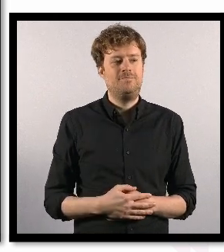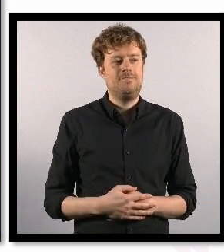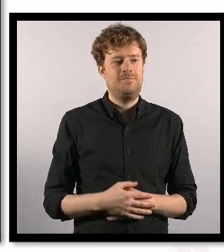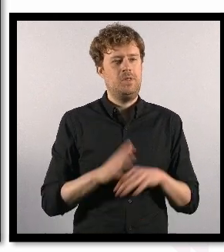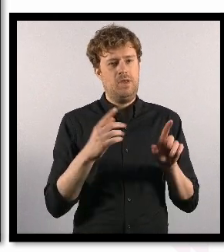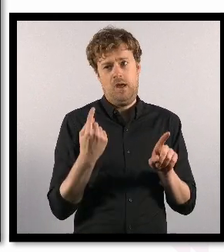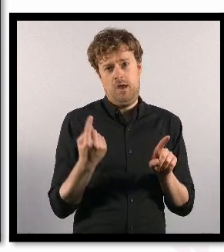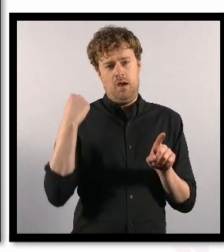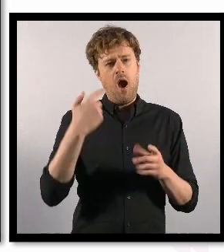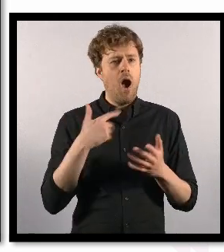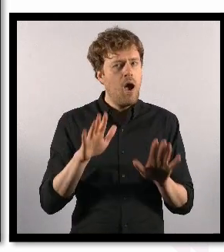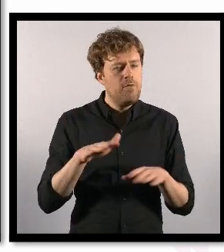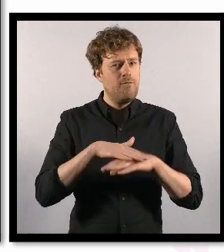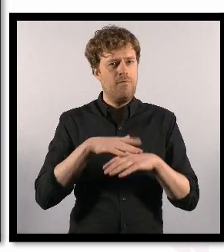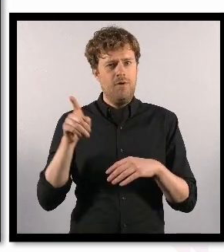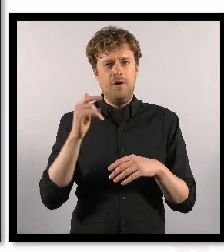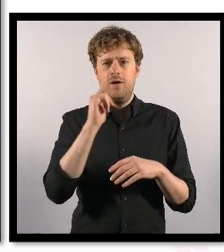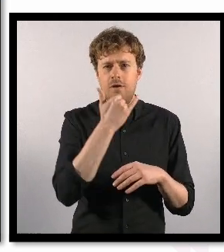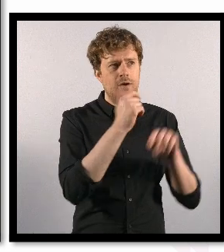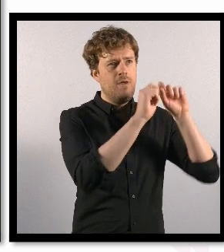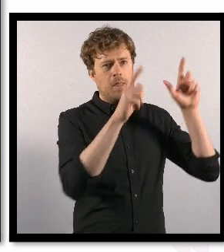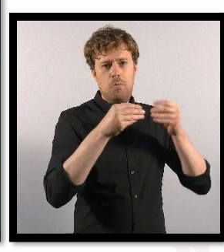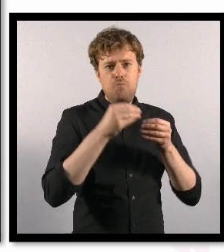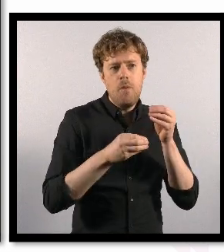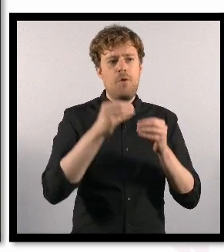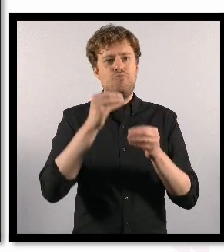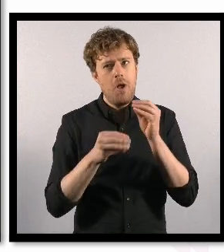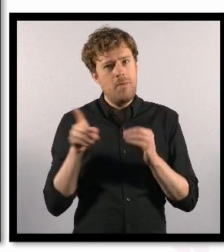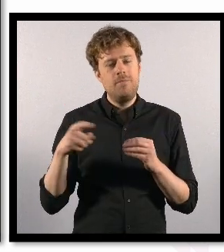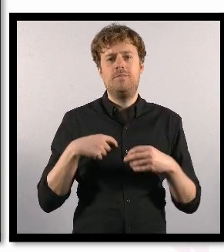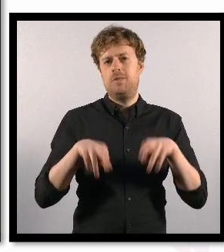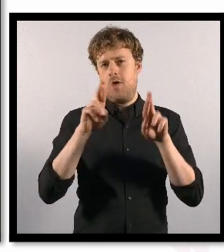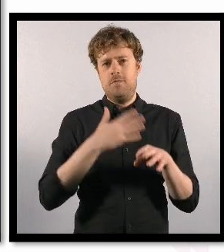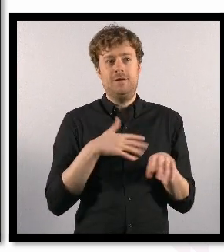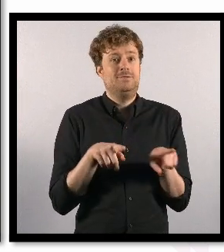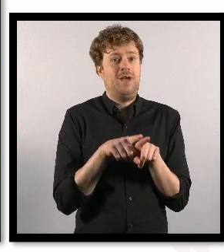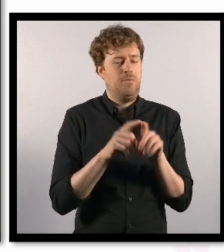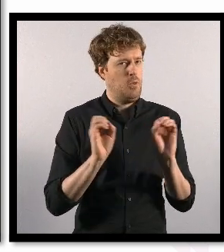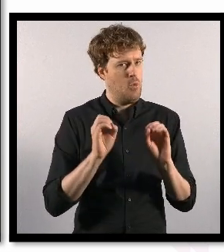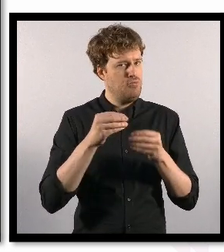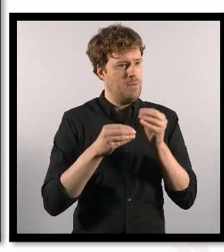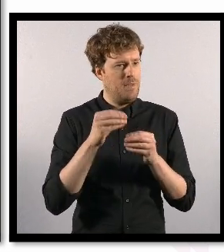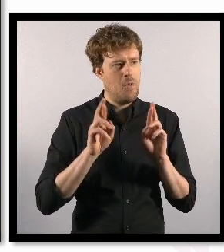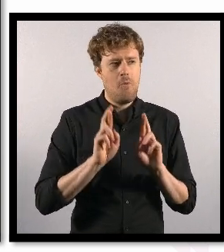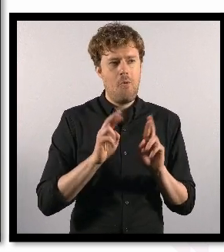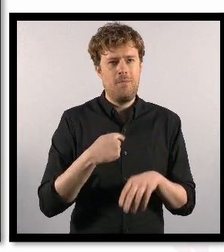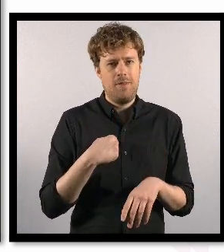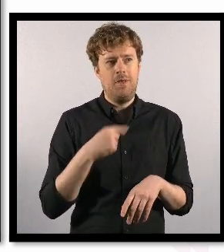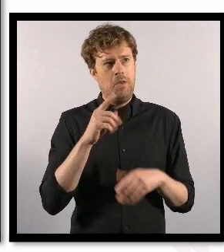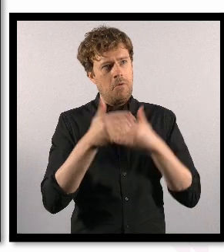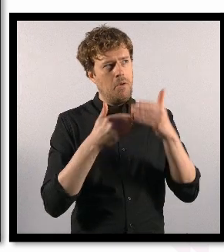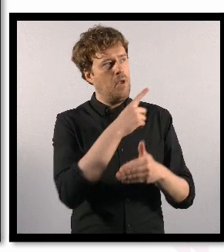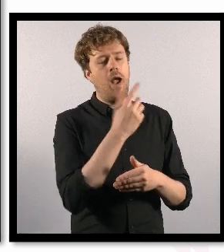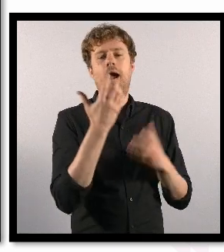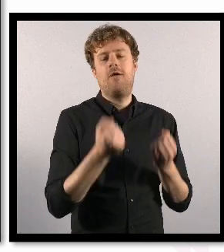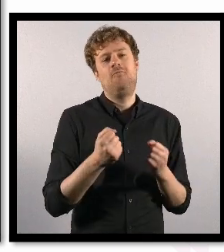making progress. Bear with me. At least I got through the part of what's my name successfully without the